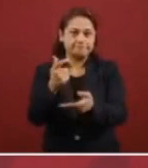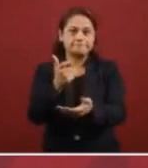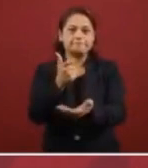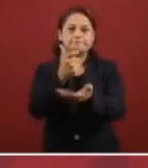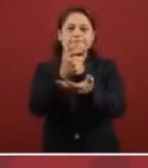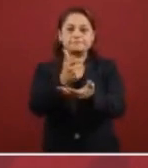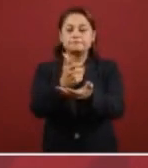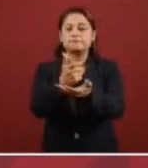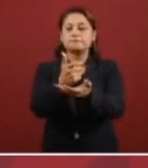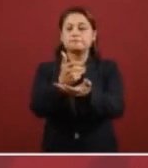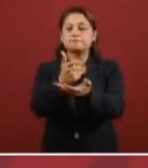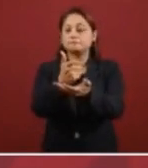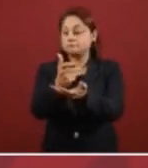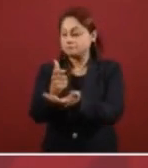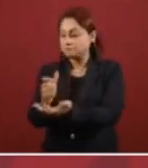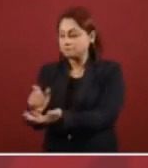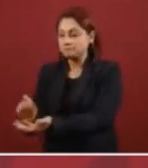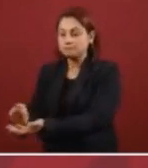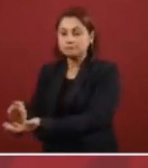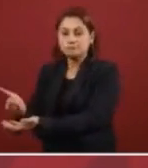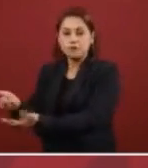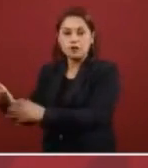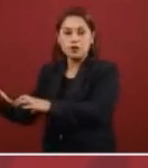It wouldn't go to the minor towns.